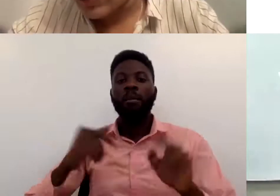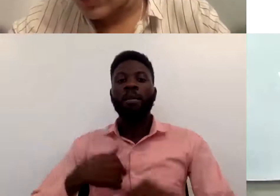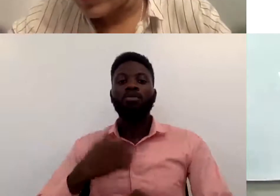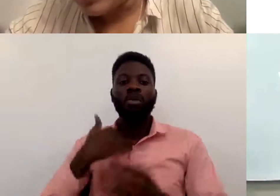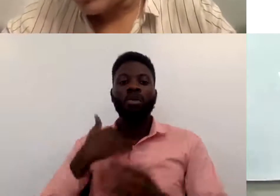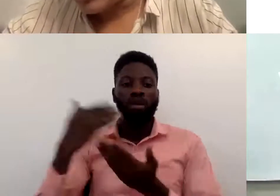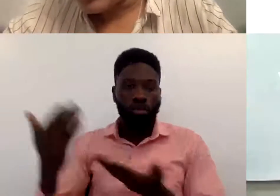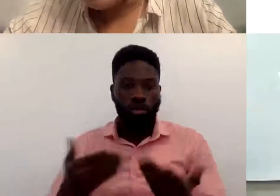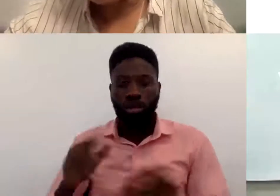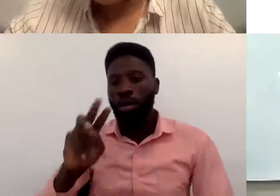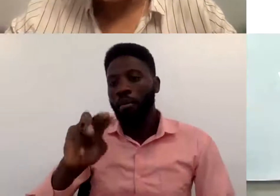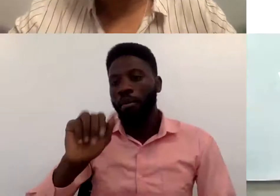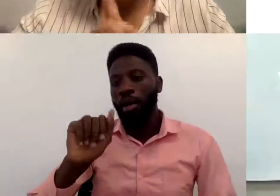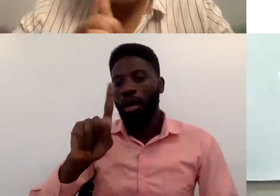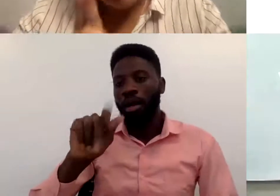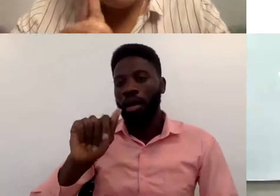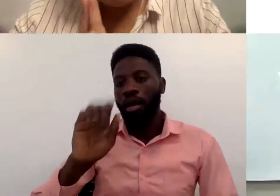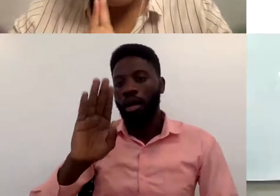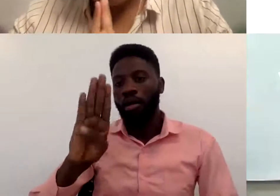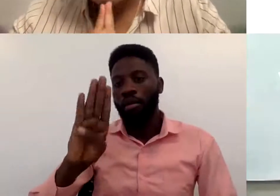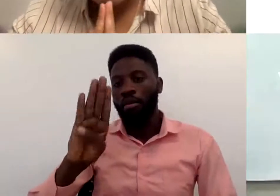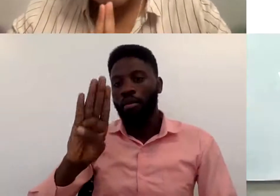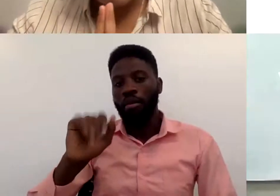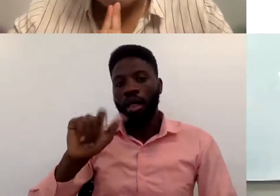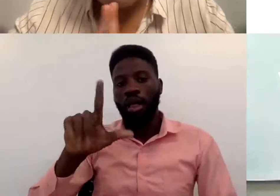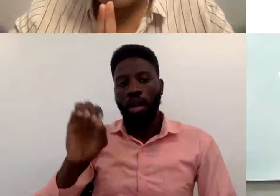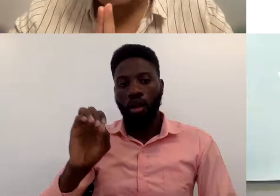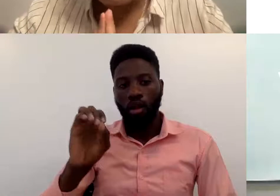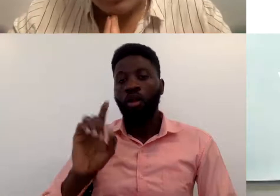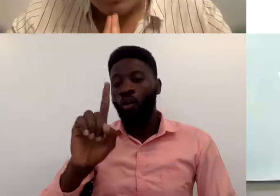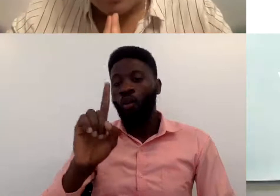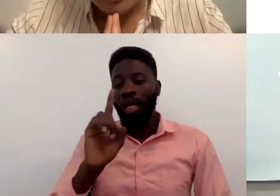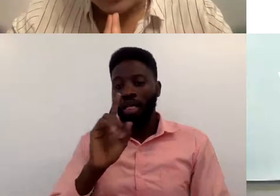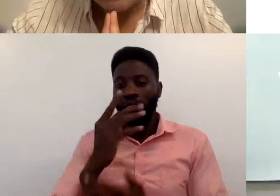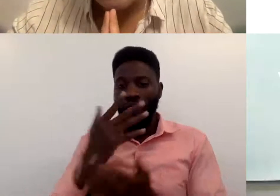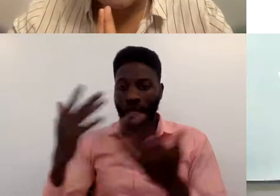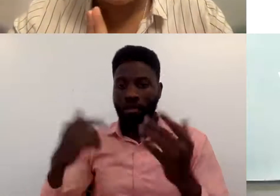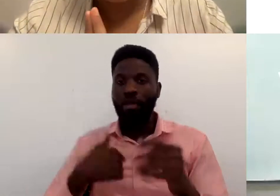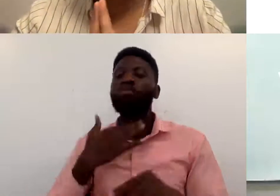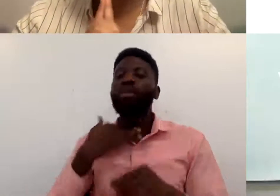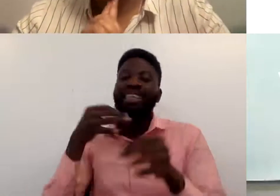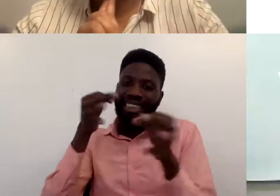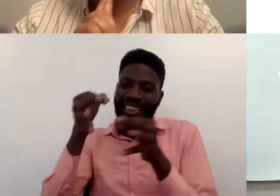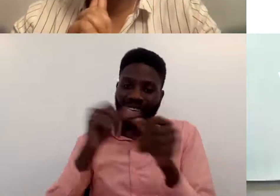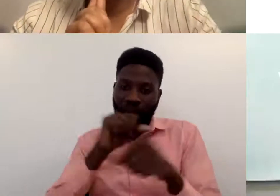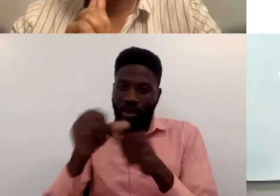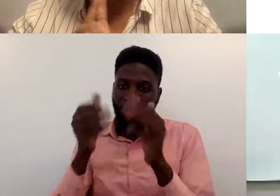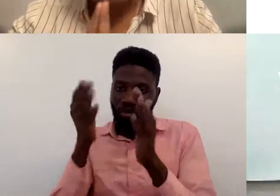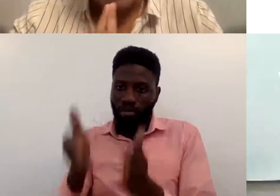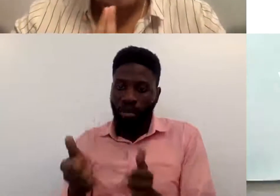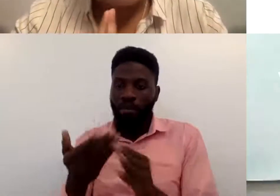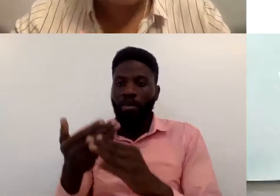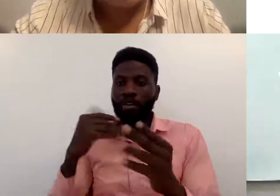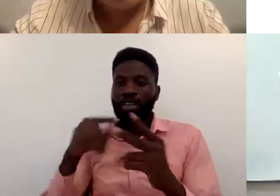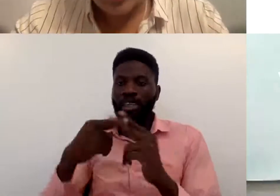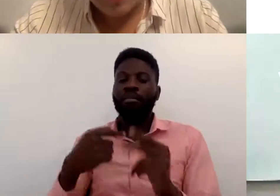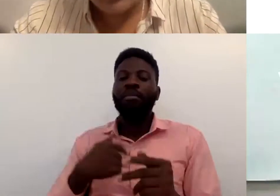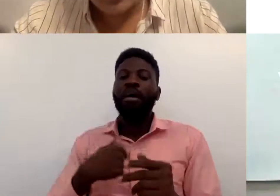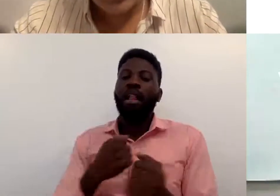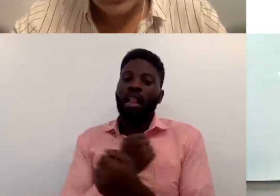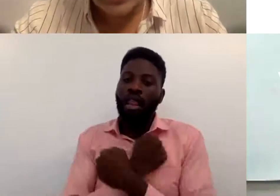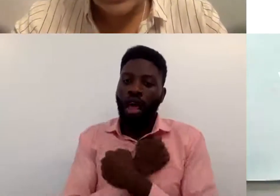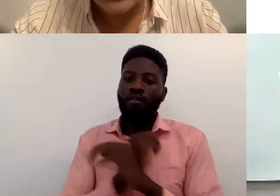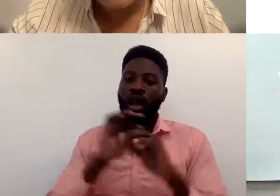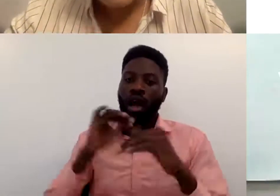Ms. Macabello. Just one thing that I want to say about you before you kickstart is I love how much